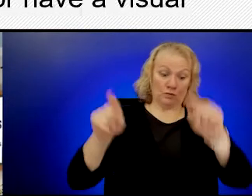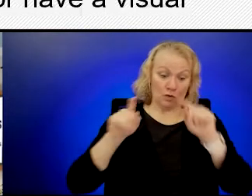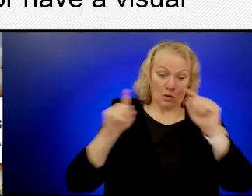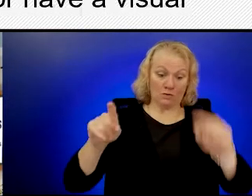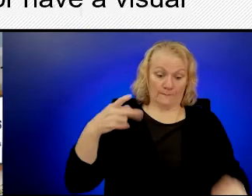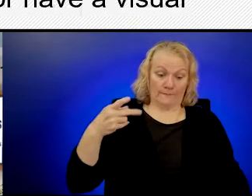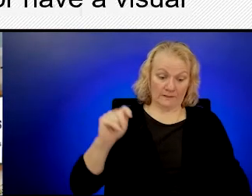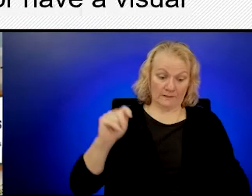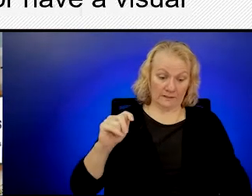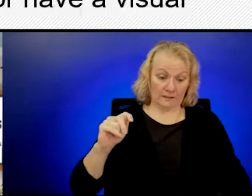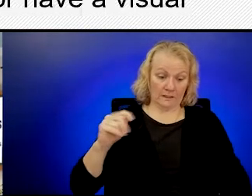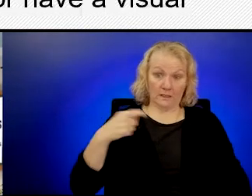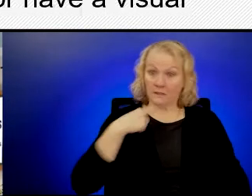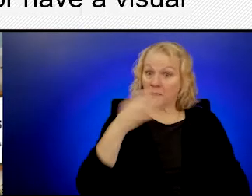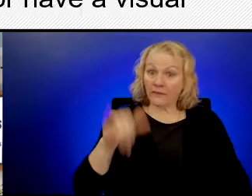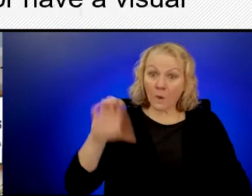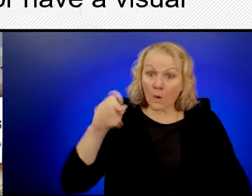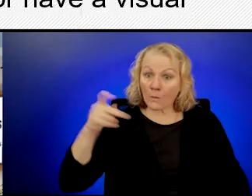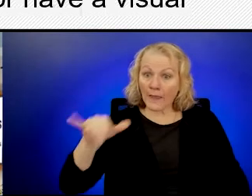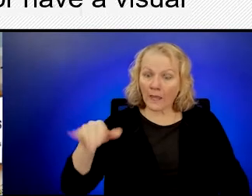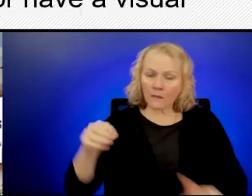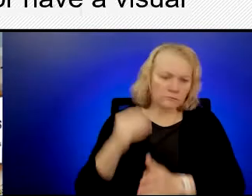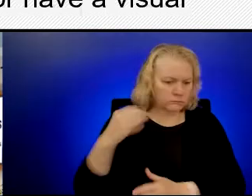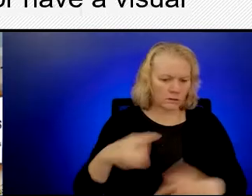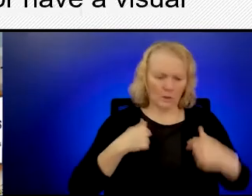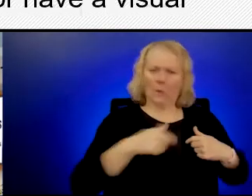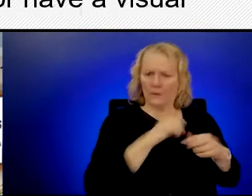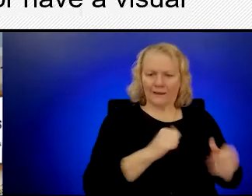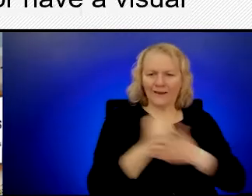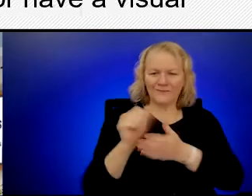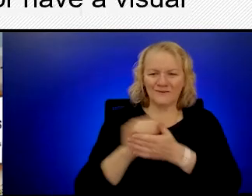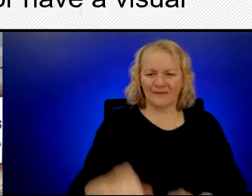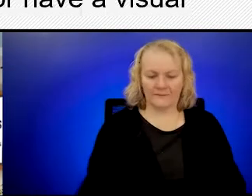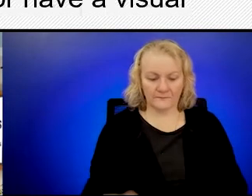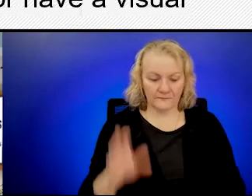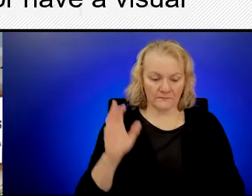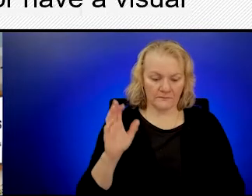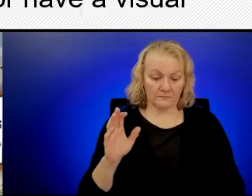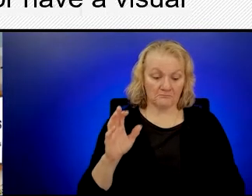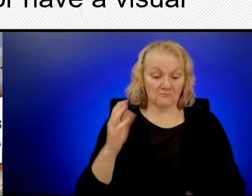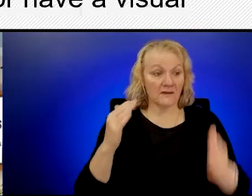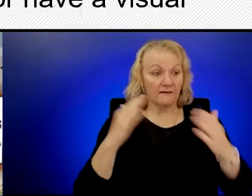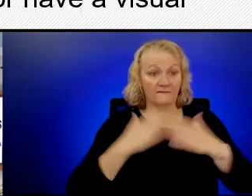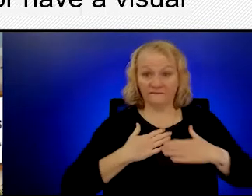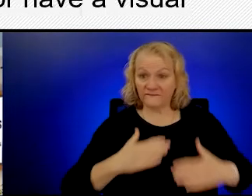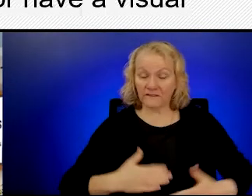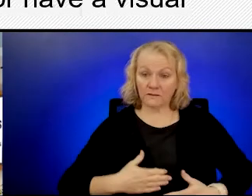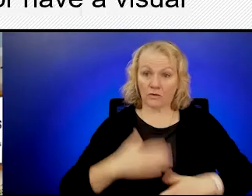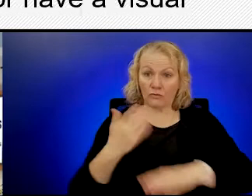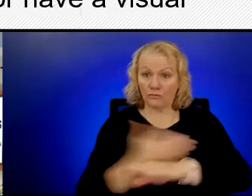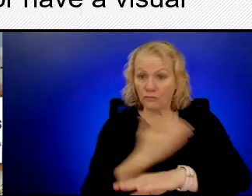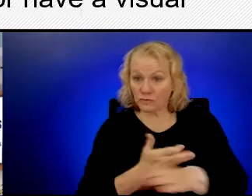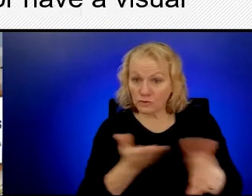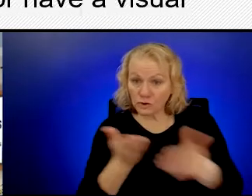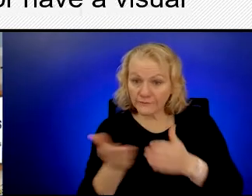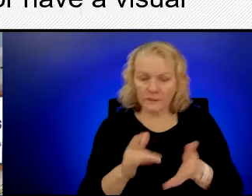you, the copays can just kill you. So we can help with that. Physical restoration services,